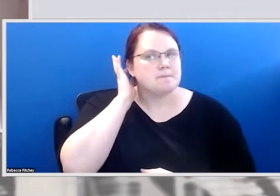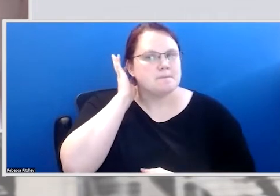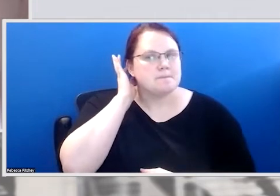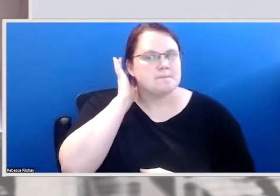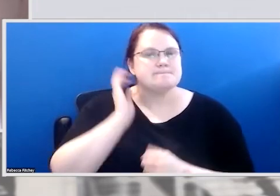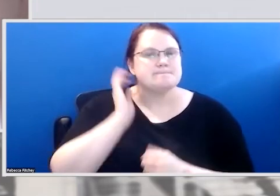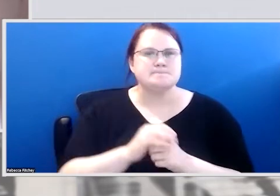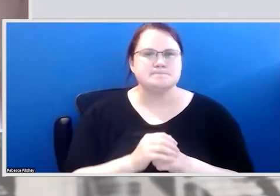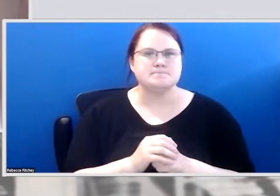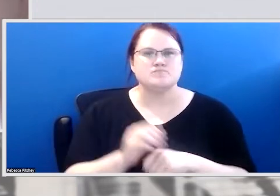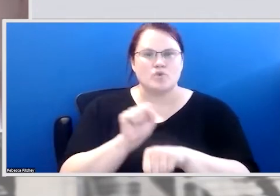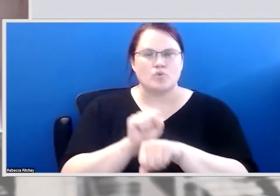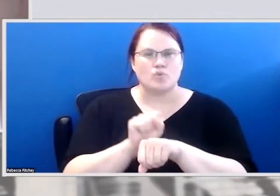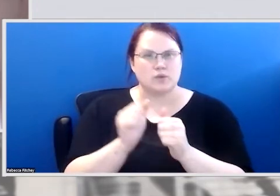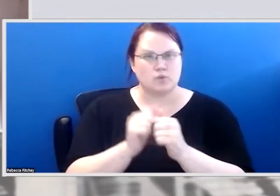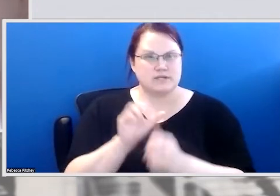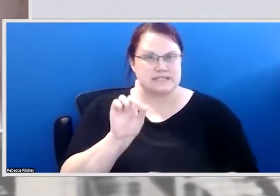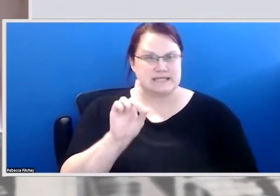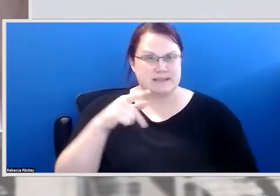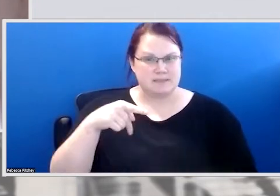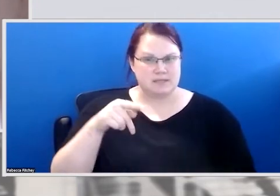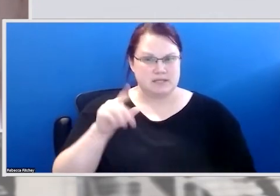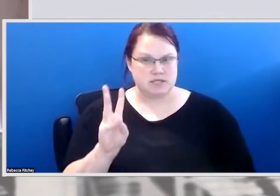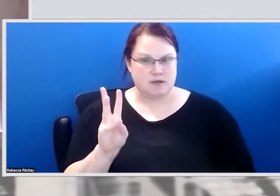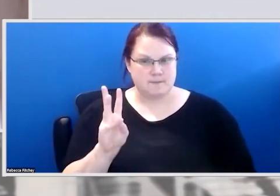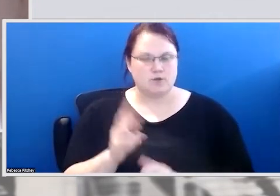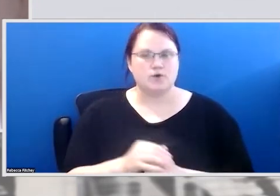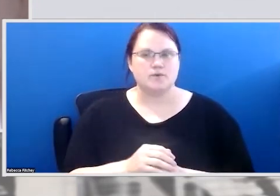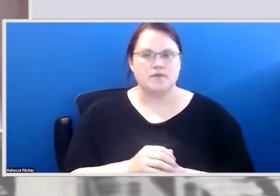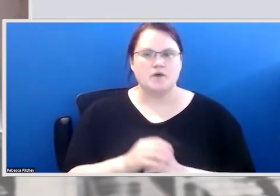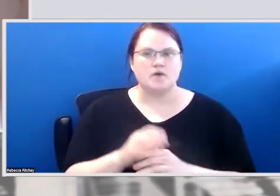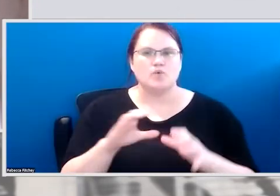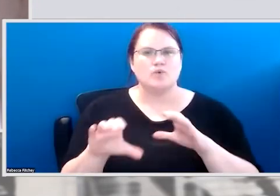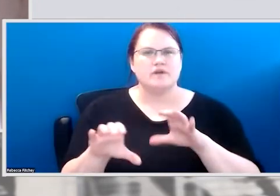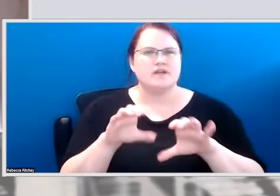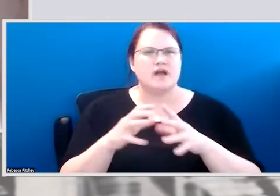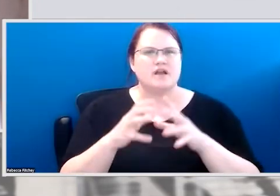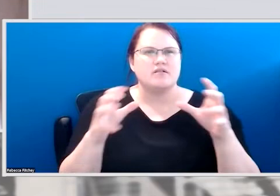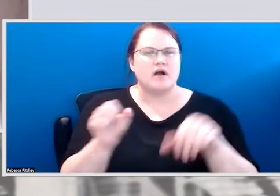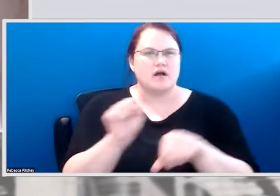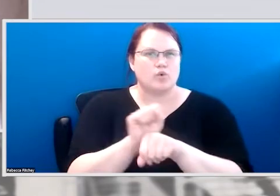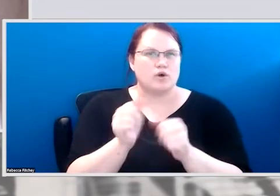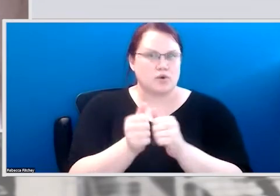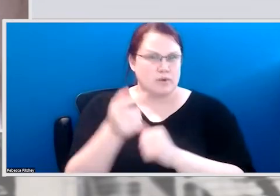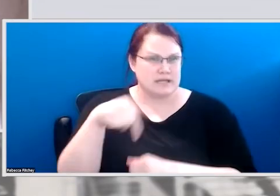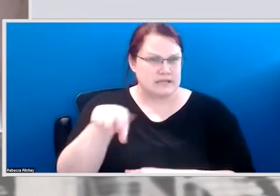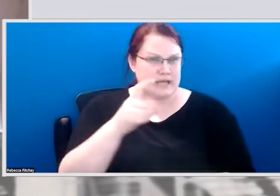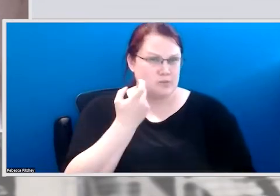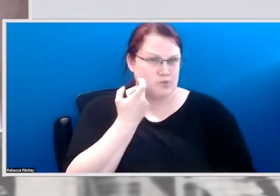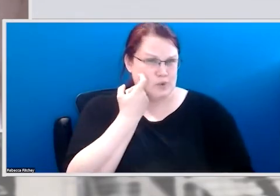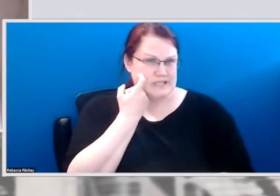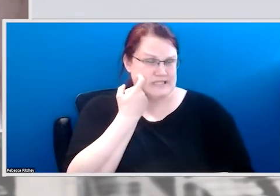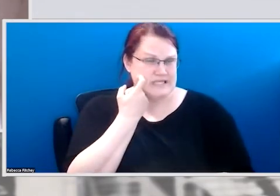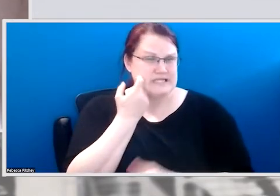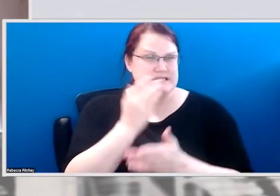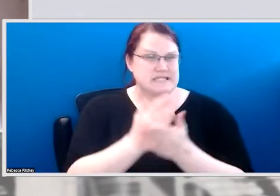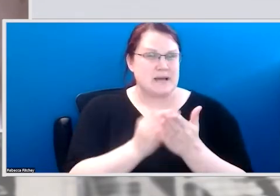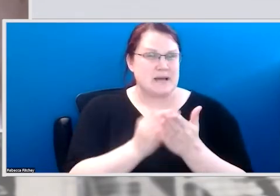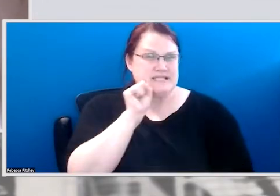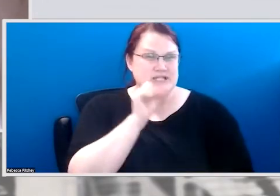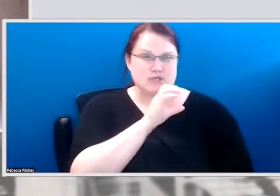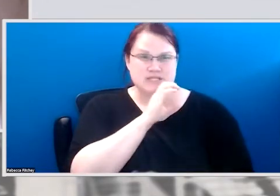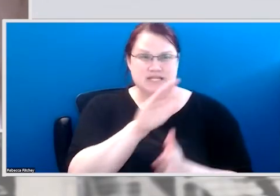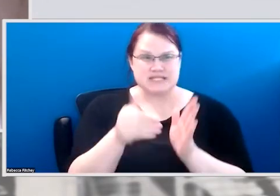in working with DPW, we've done a lot of work with them lately on some of the senior centers, really